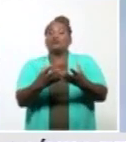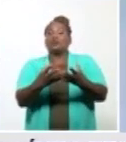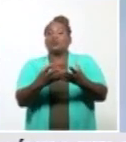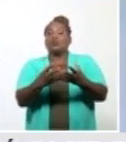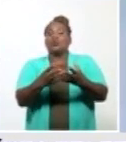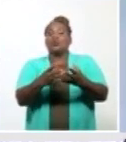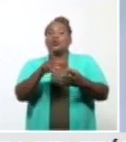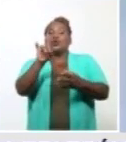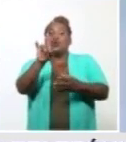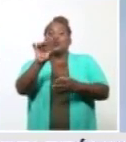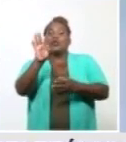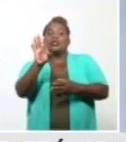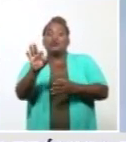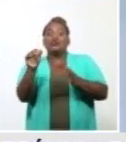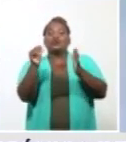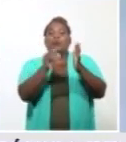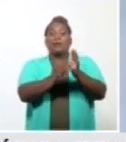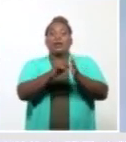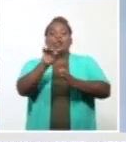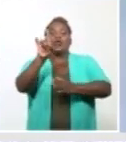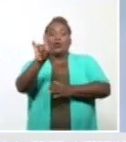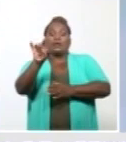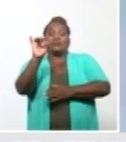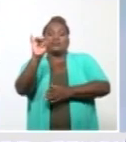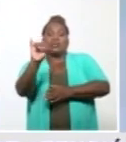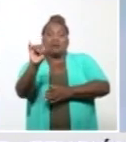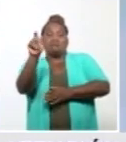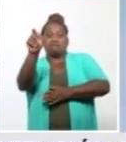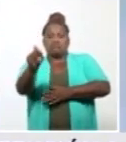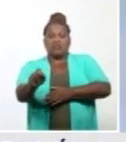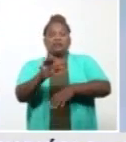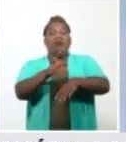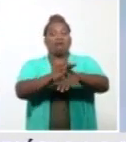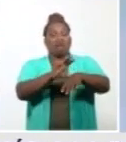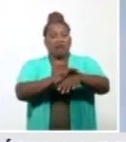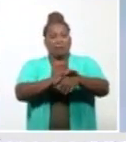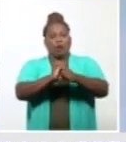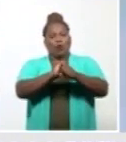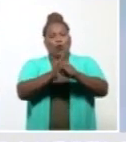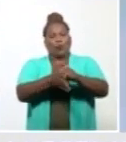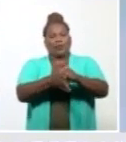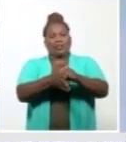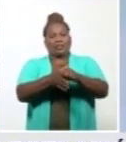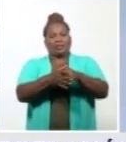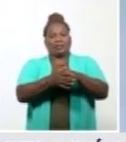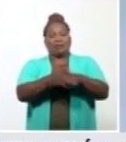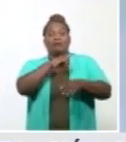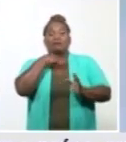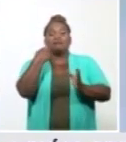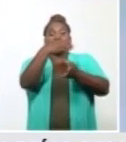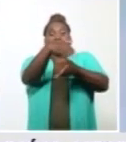98,096 people were confirmed with this disease worldwide.